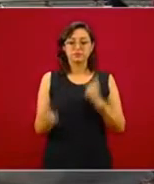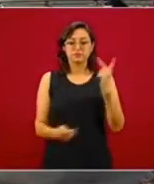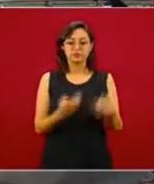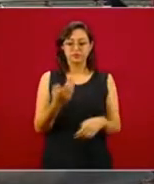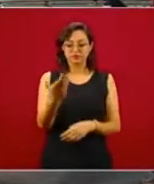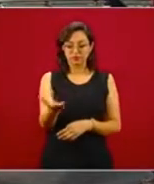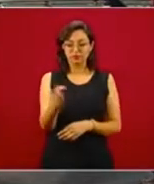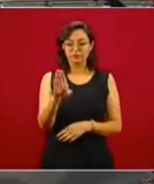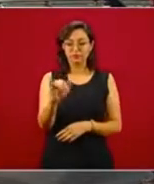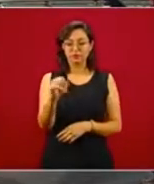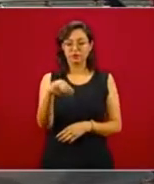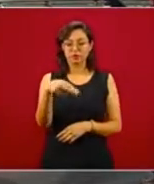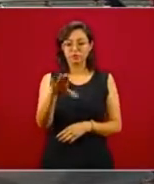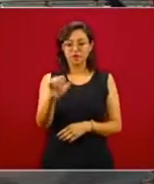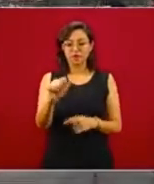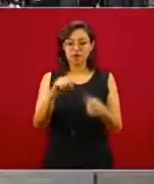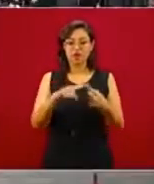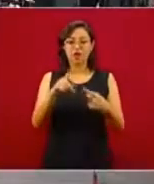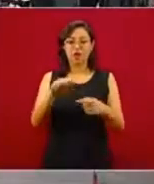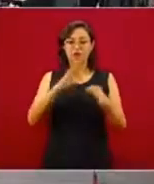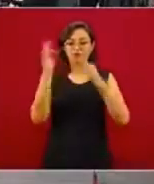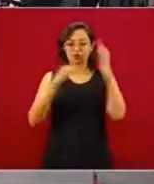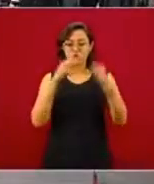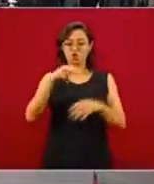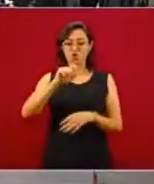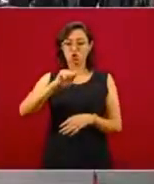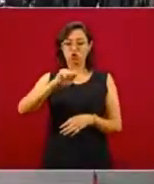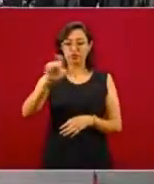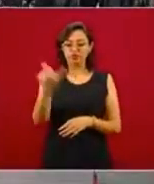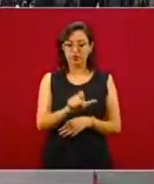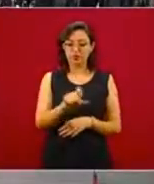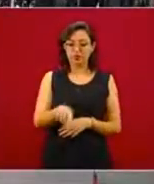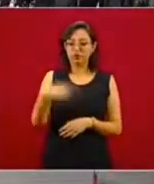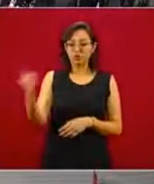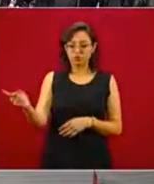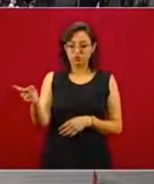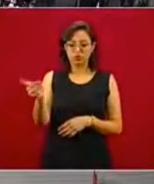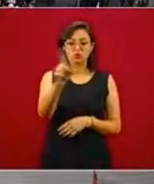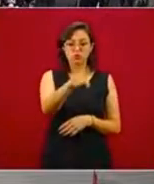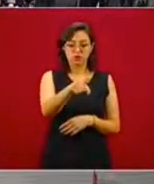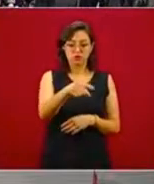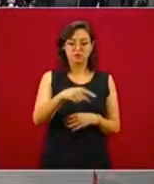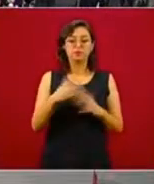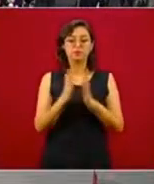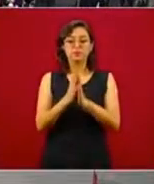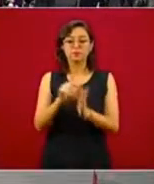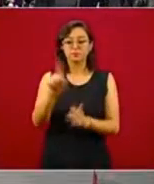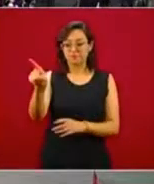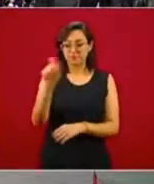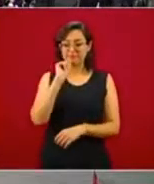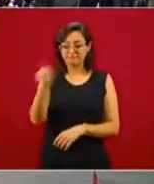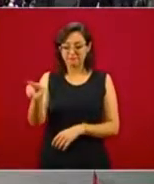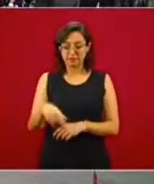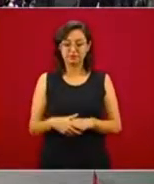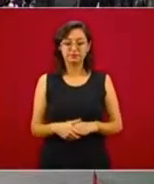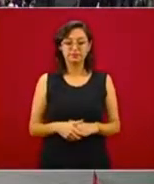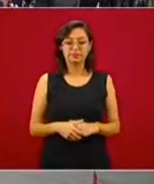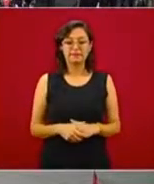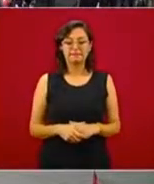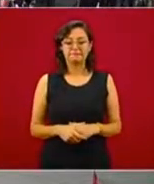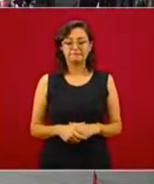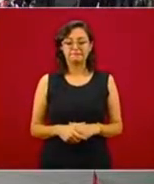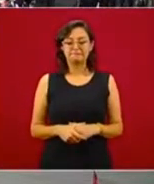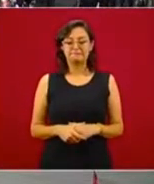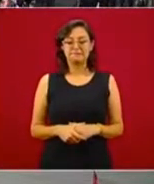Secretary. Now we're going to give the floor to Blanca Aguirre Notimex, you, Saturnino, and also